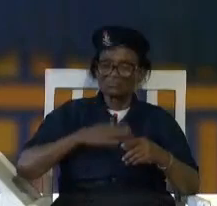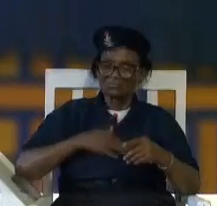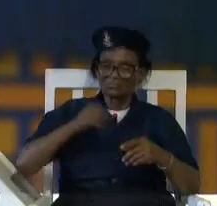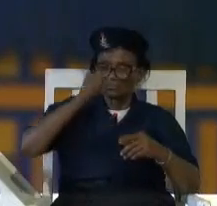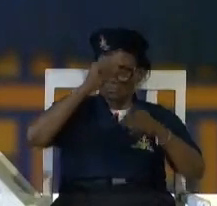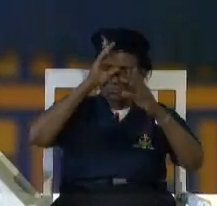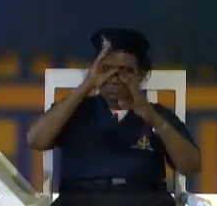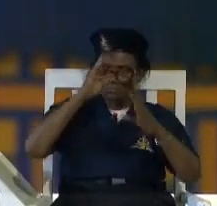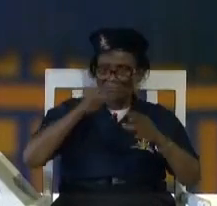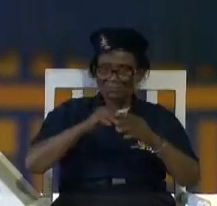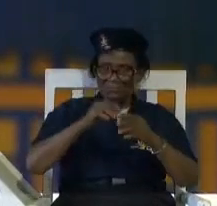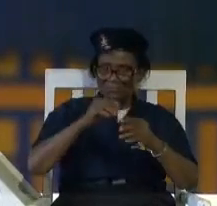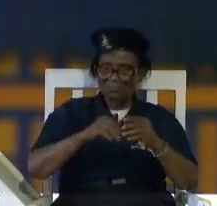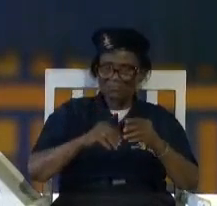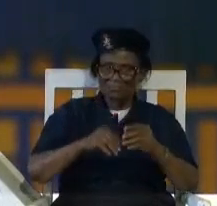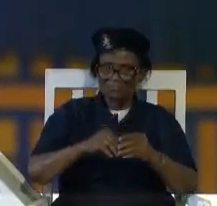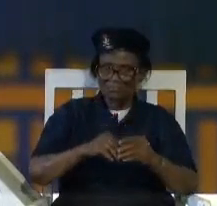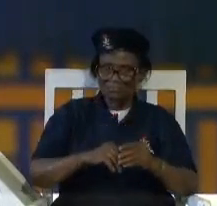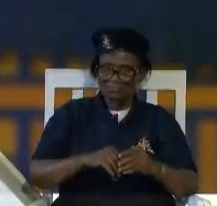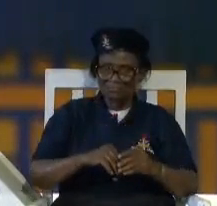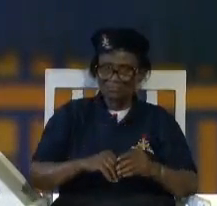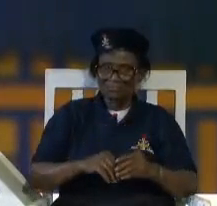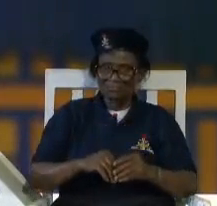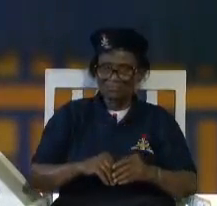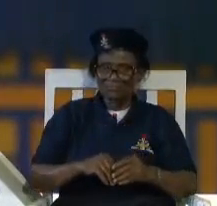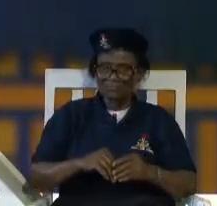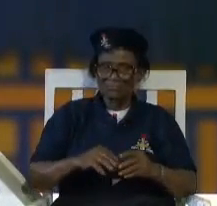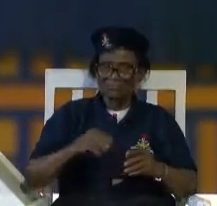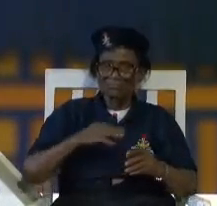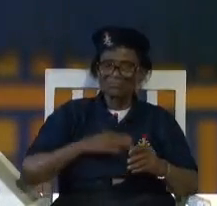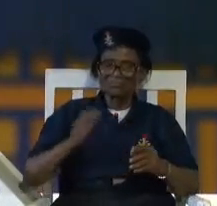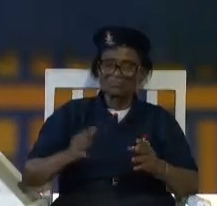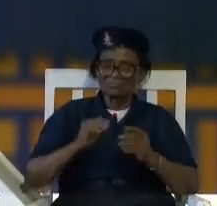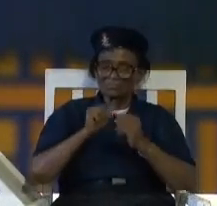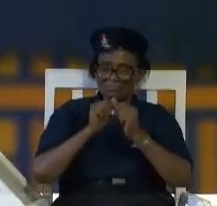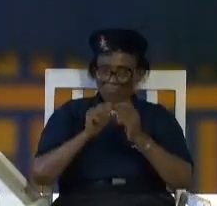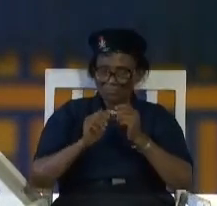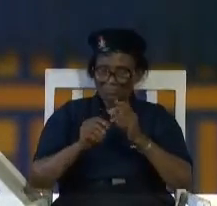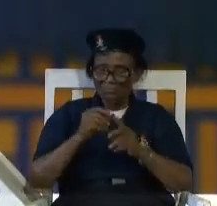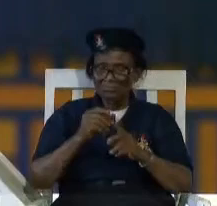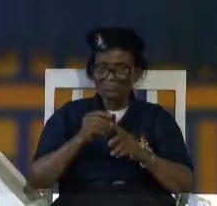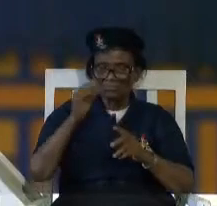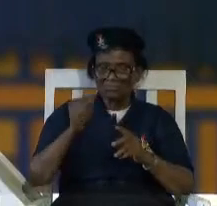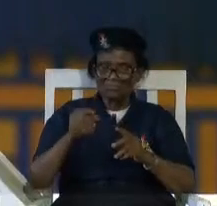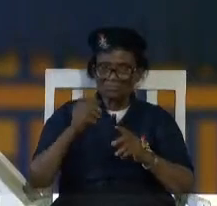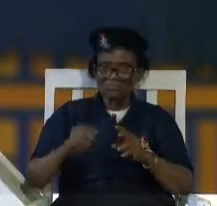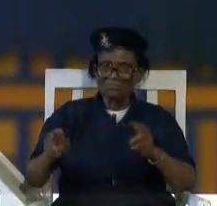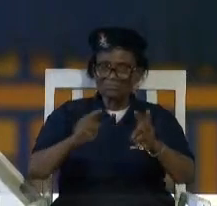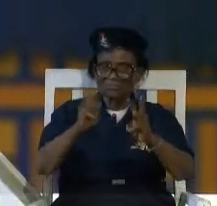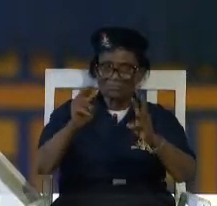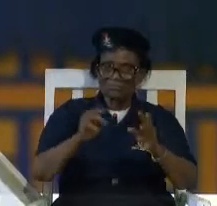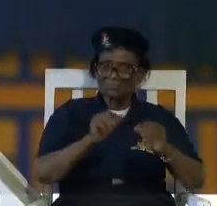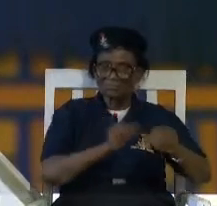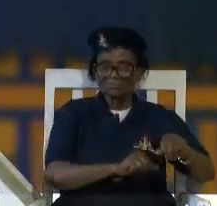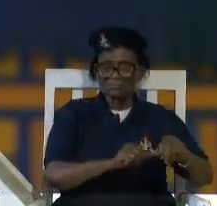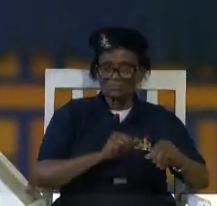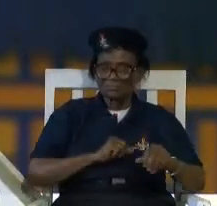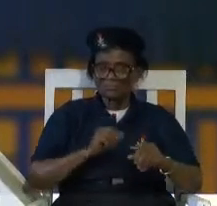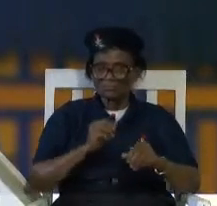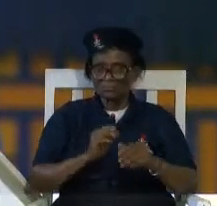So I saw some oranges by the wayside in Surulere. I bought the oranges,